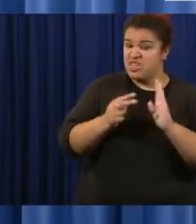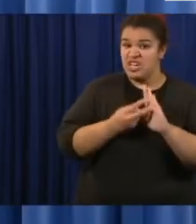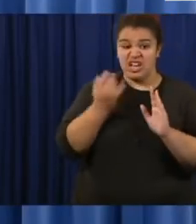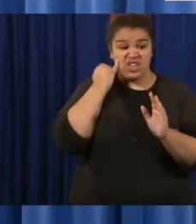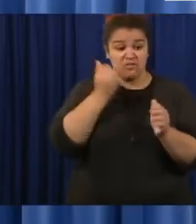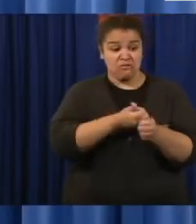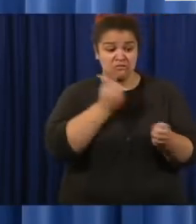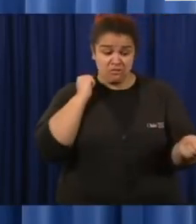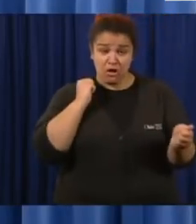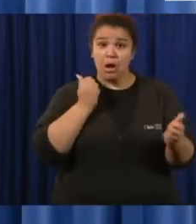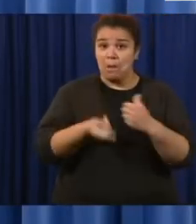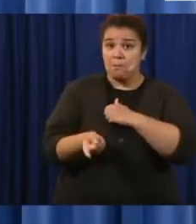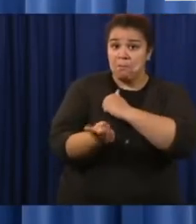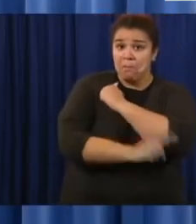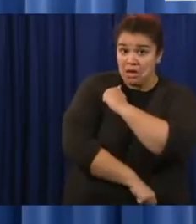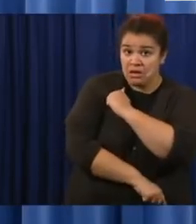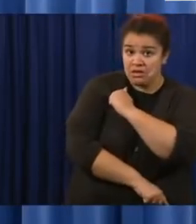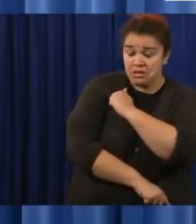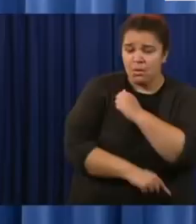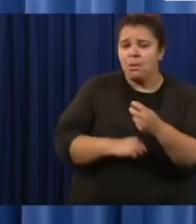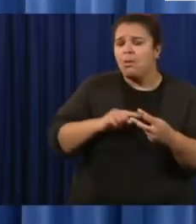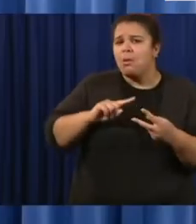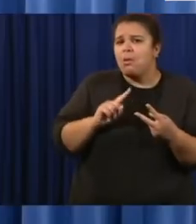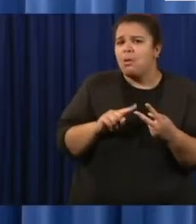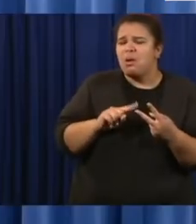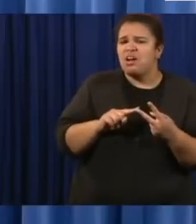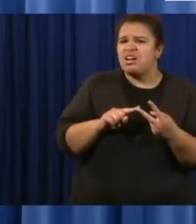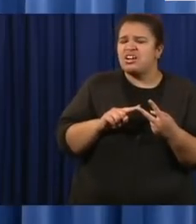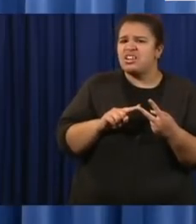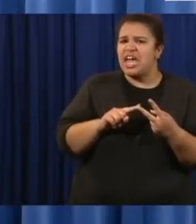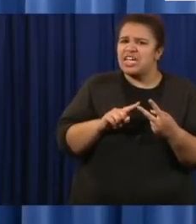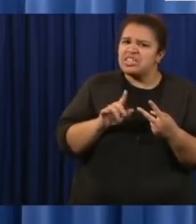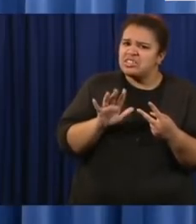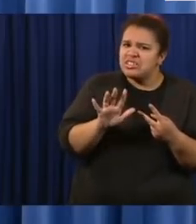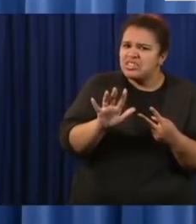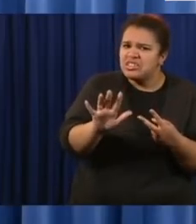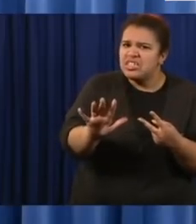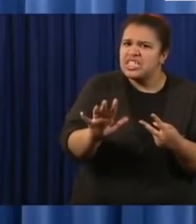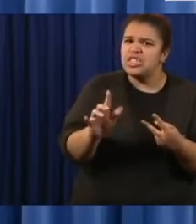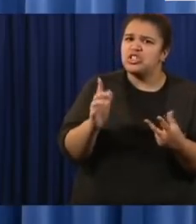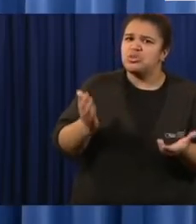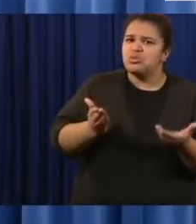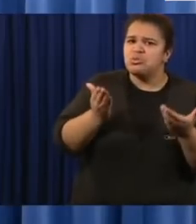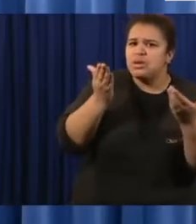no criminal penalties? Is somebody going to need to sign it? And where's Dr. Acton today?